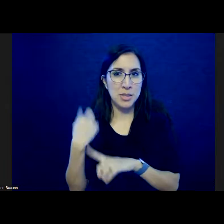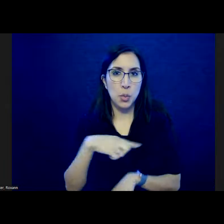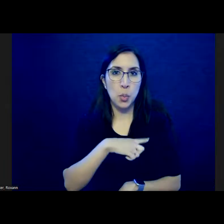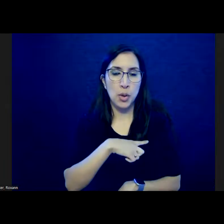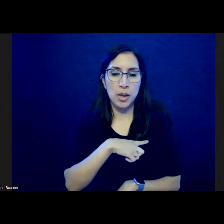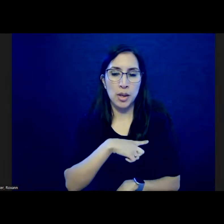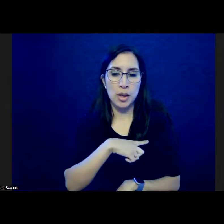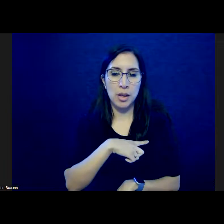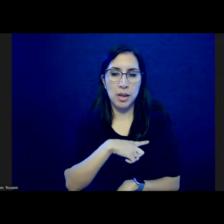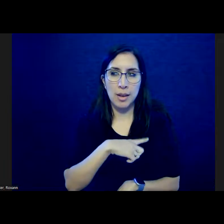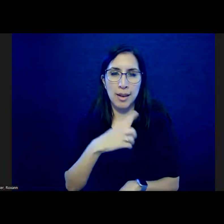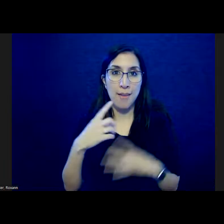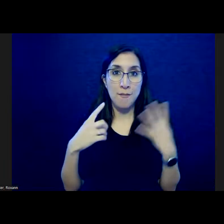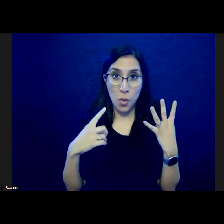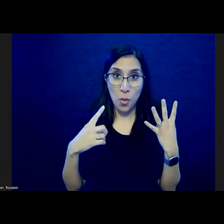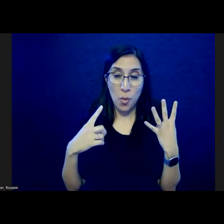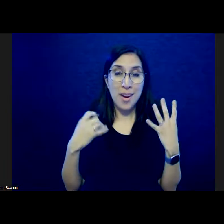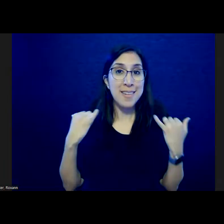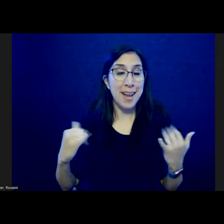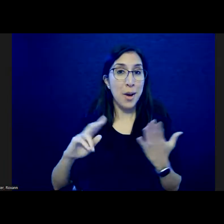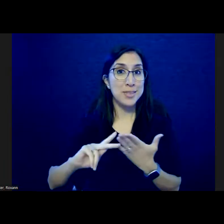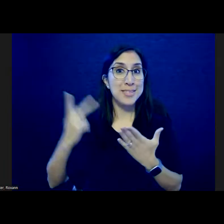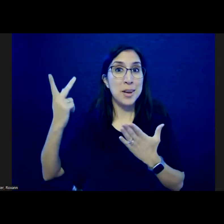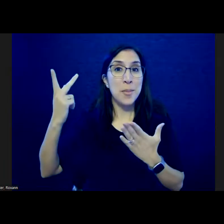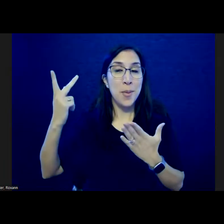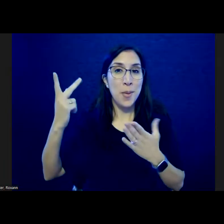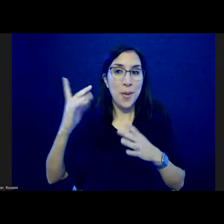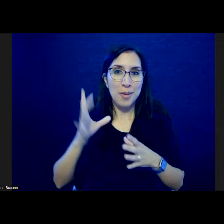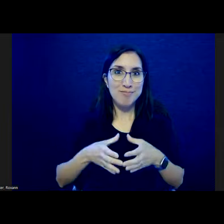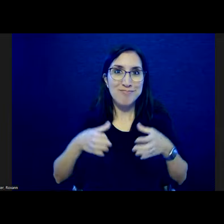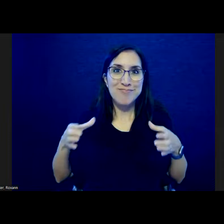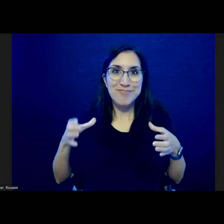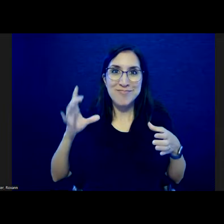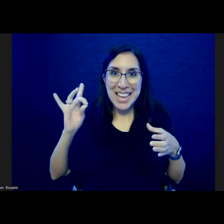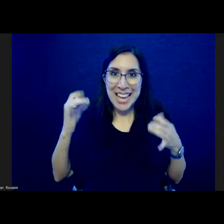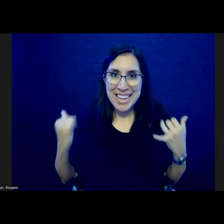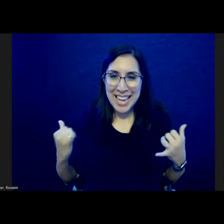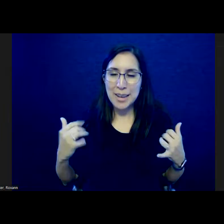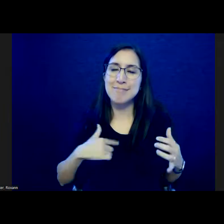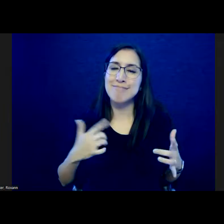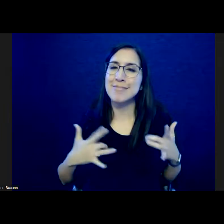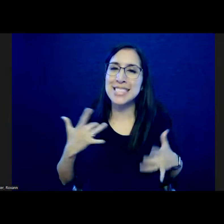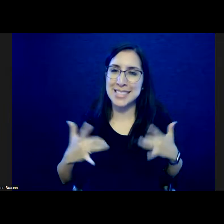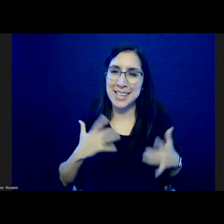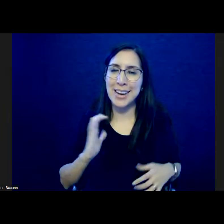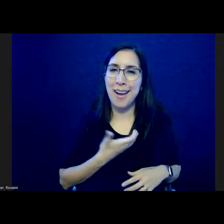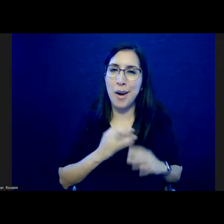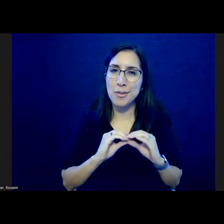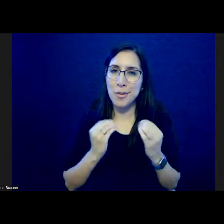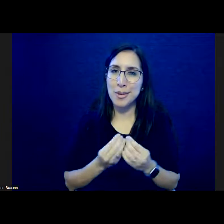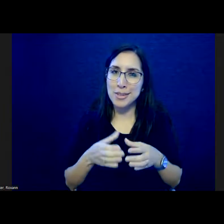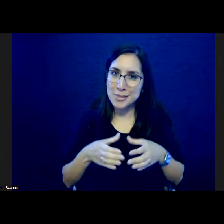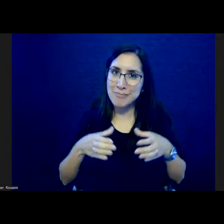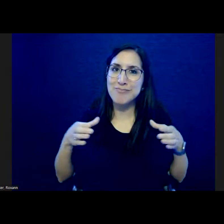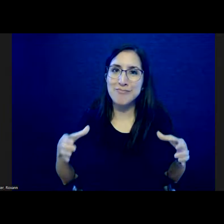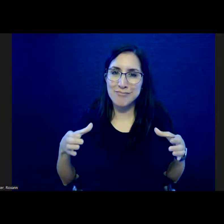about 4, so we've doubled in size. So I'm really excited and very happy about that.